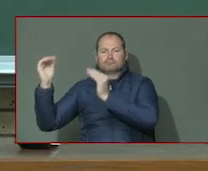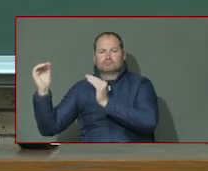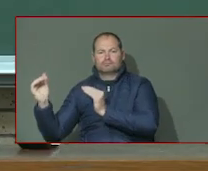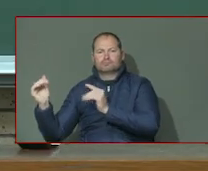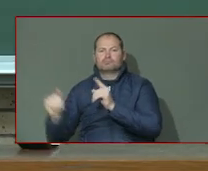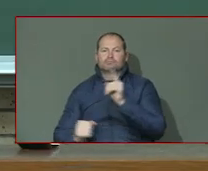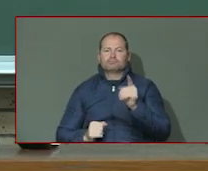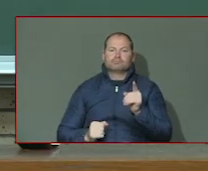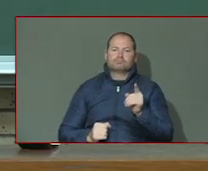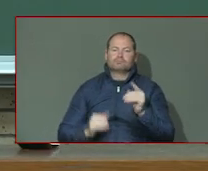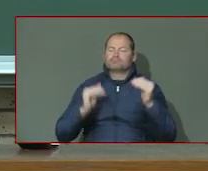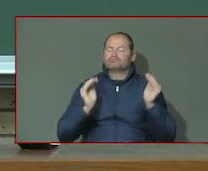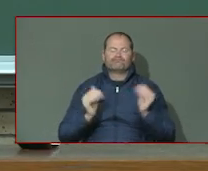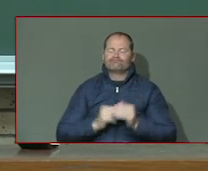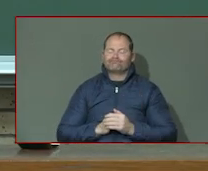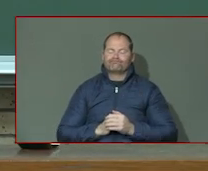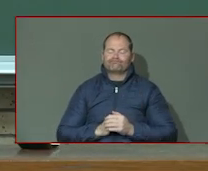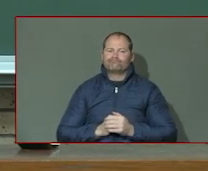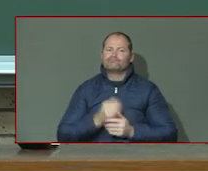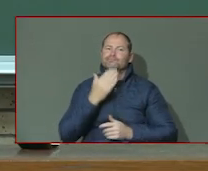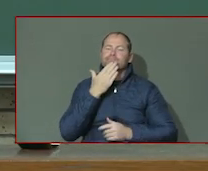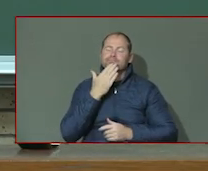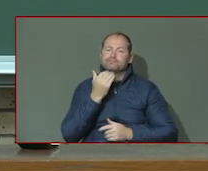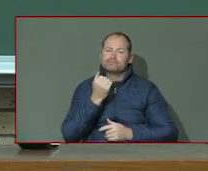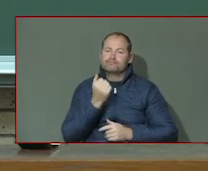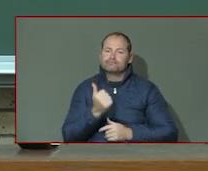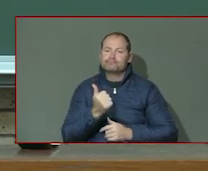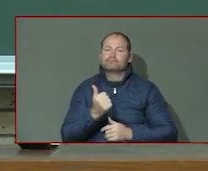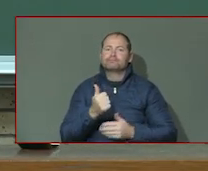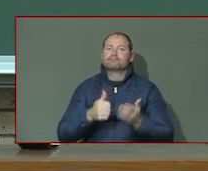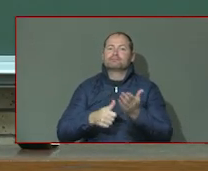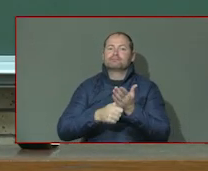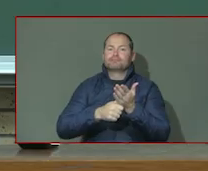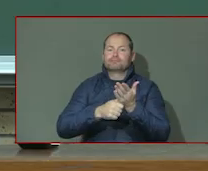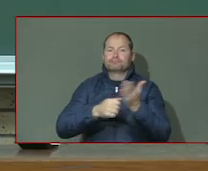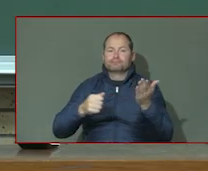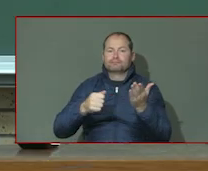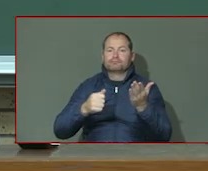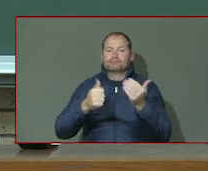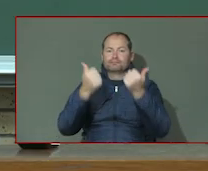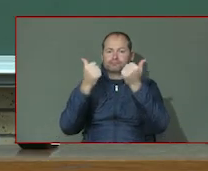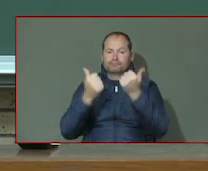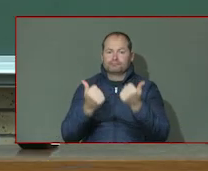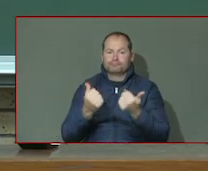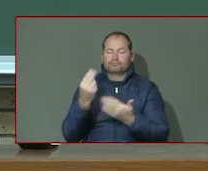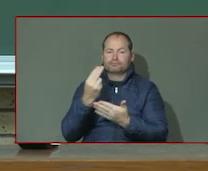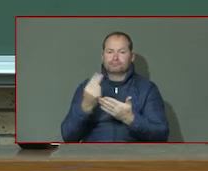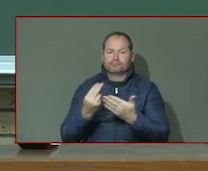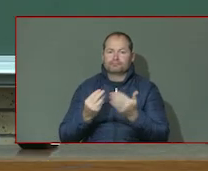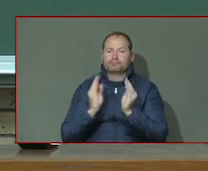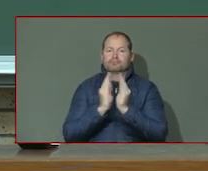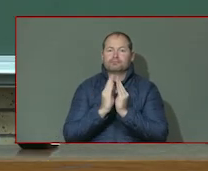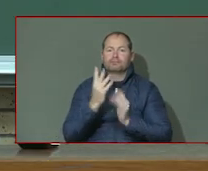be without brackets. So always draw your SARS account. It's 4 easy marks. 90% of the